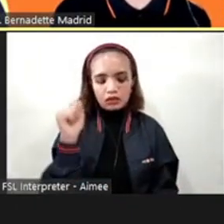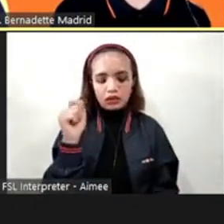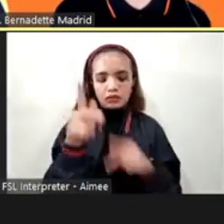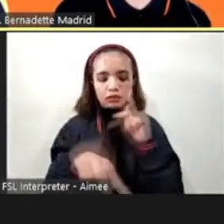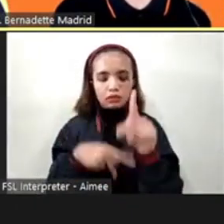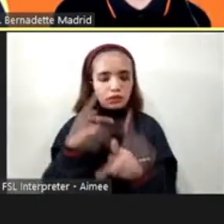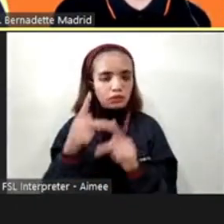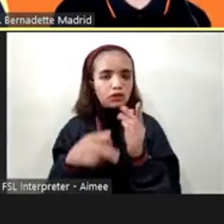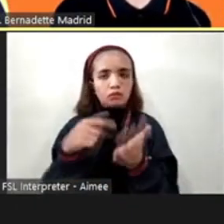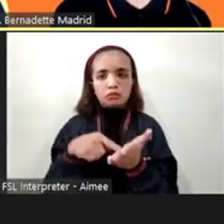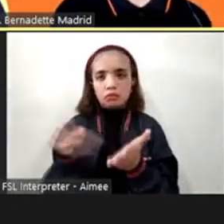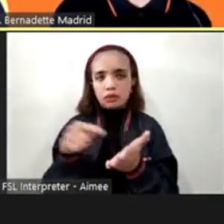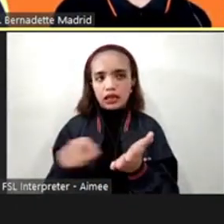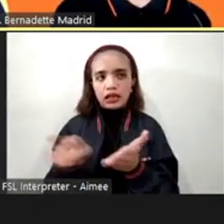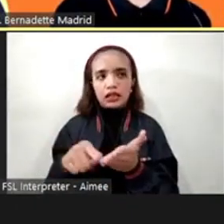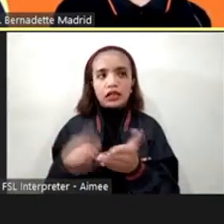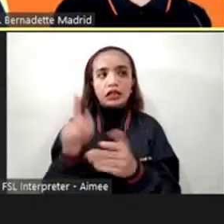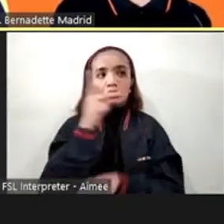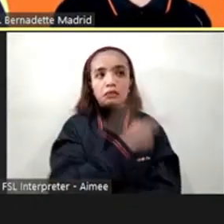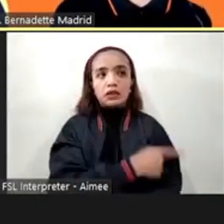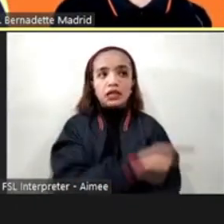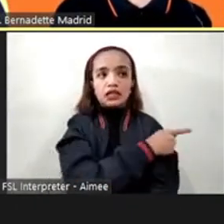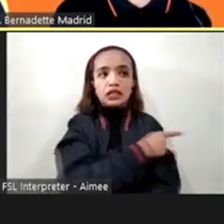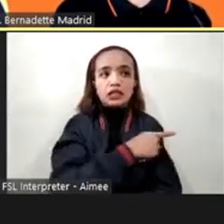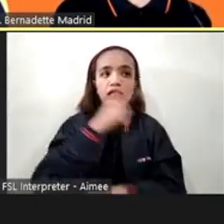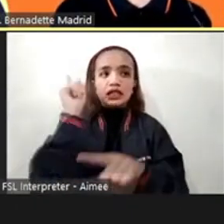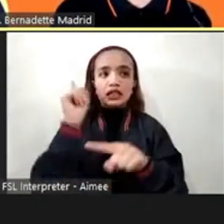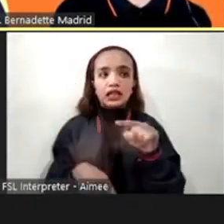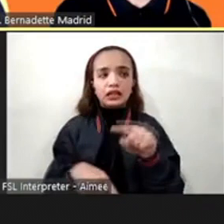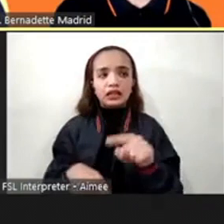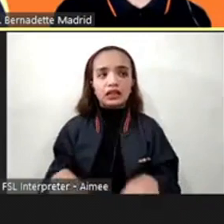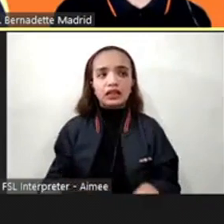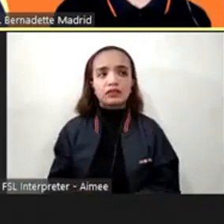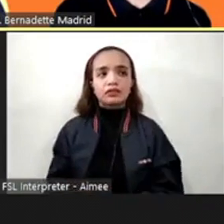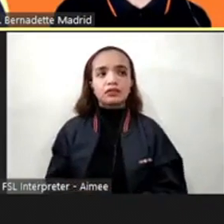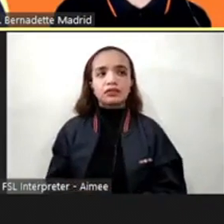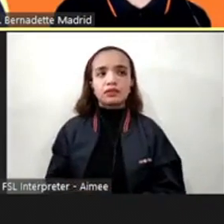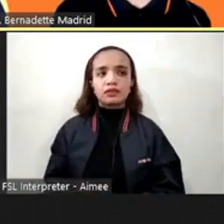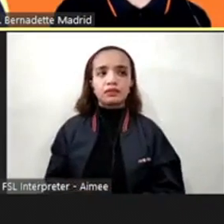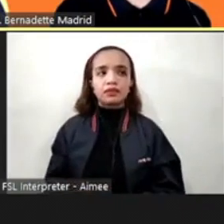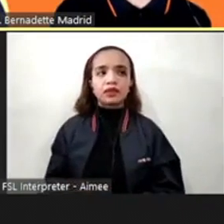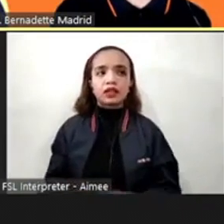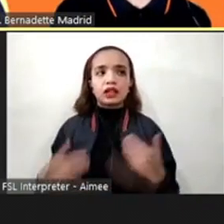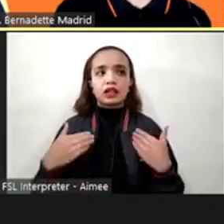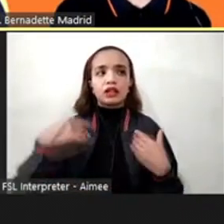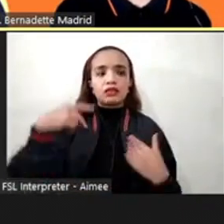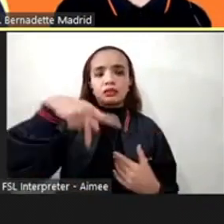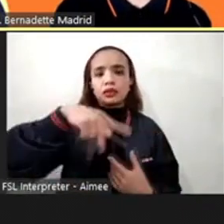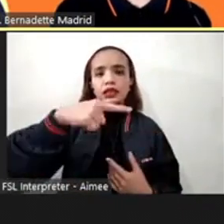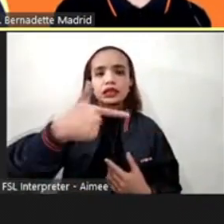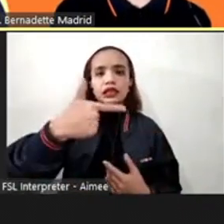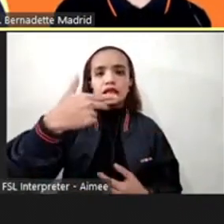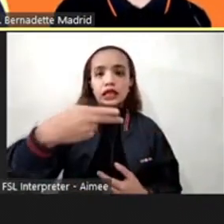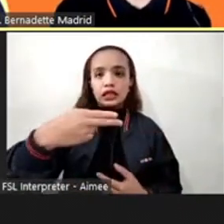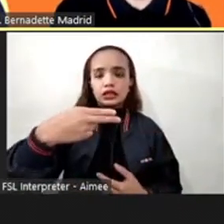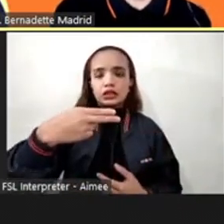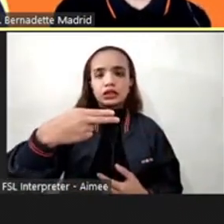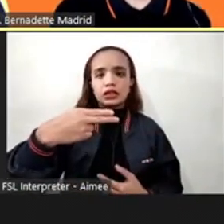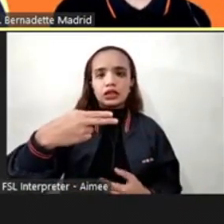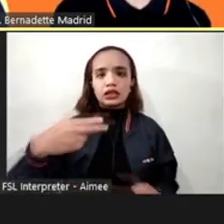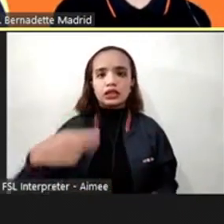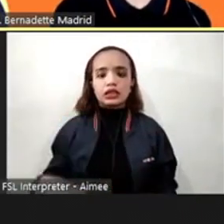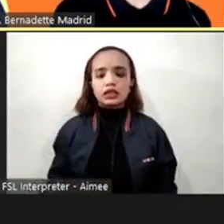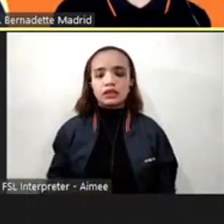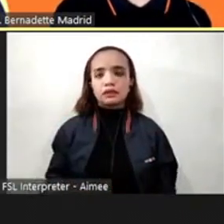patient, they cannot afford. So it's buti we have PGH as also as we are